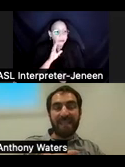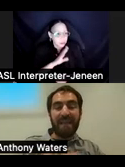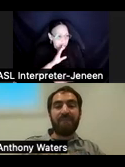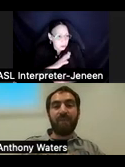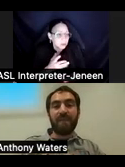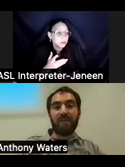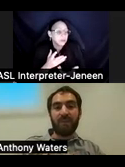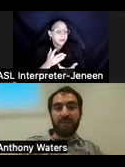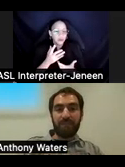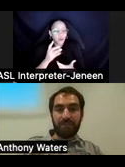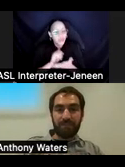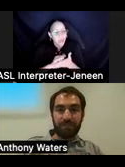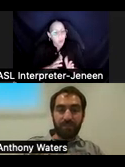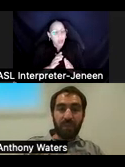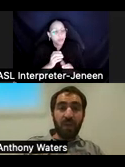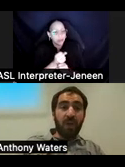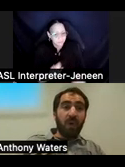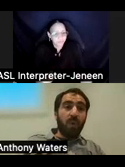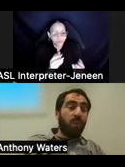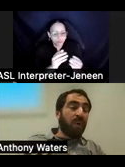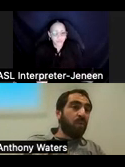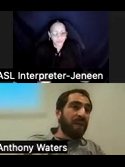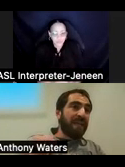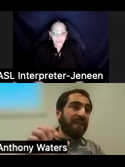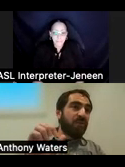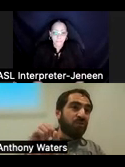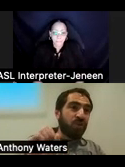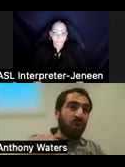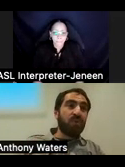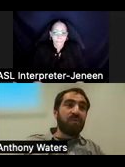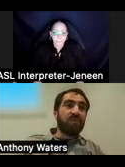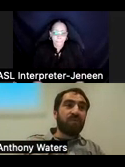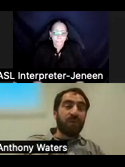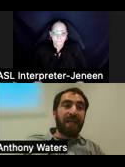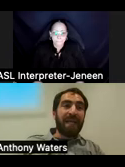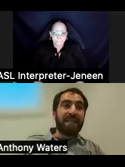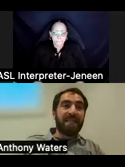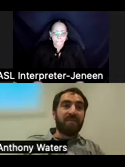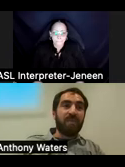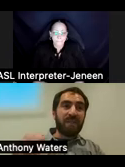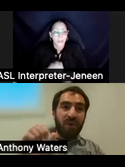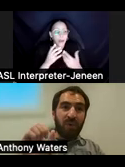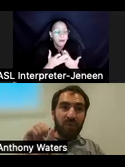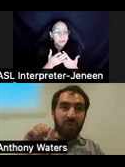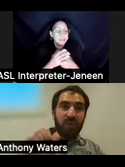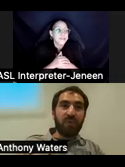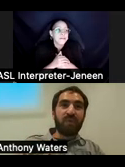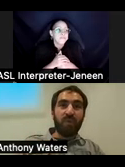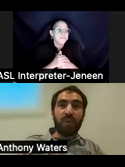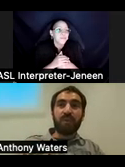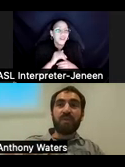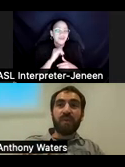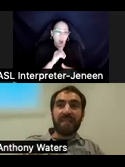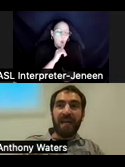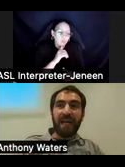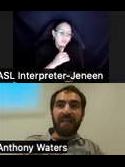to a safe resolution. When we don't verbalize it, when we don't use the